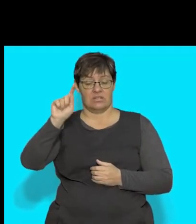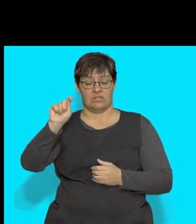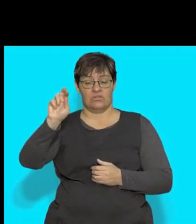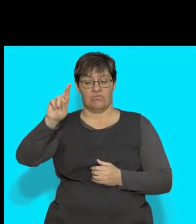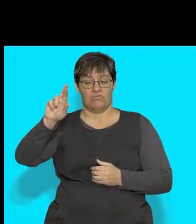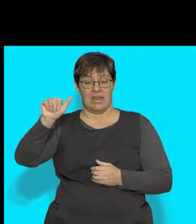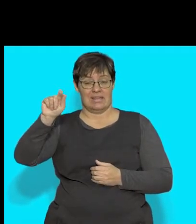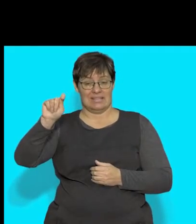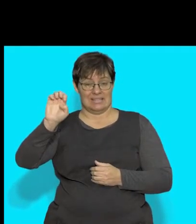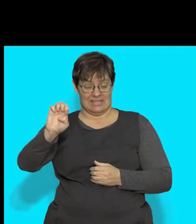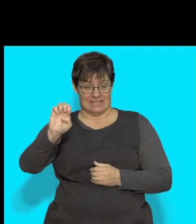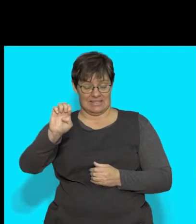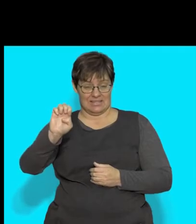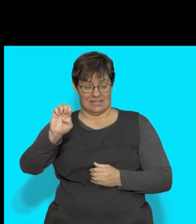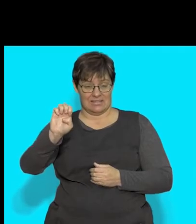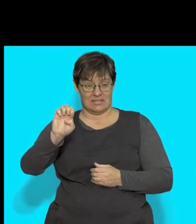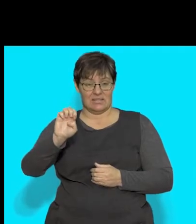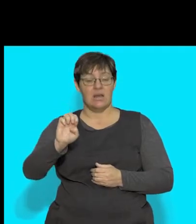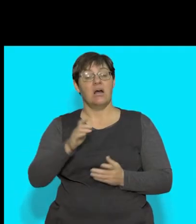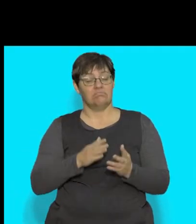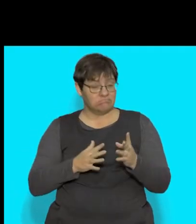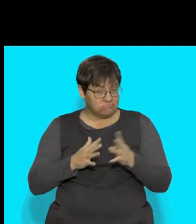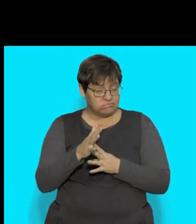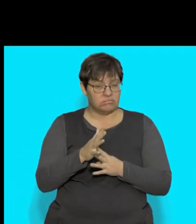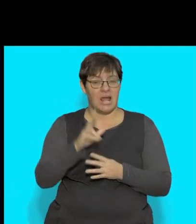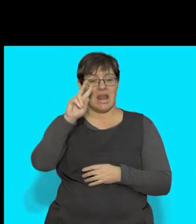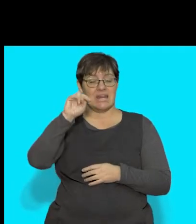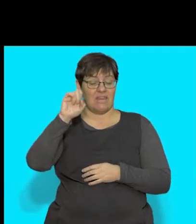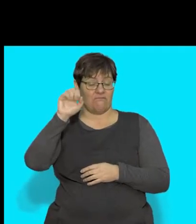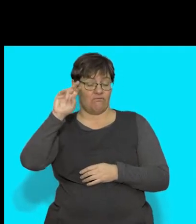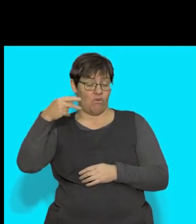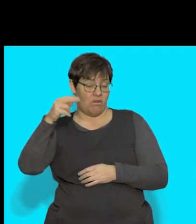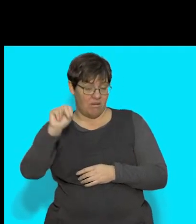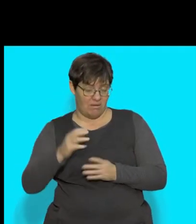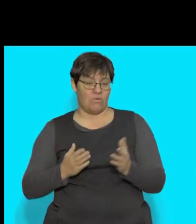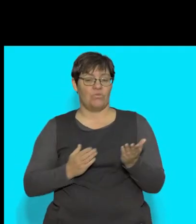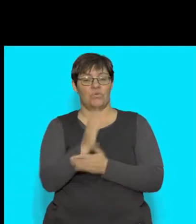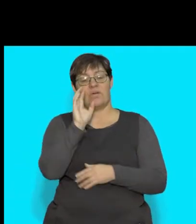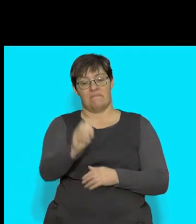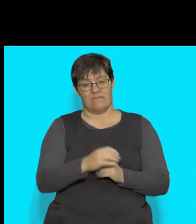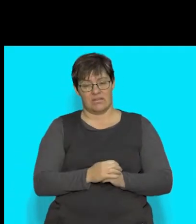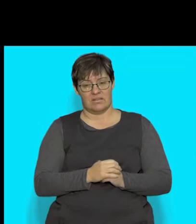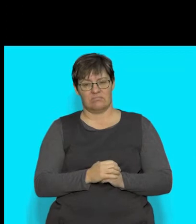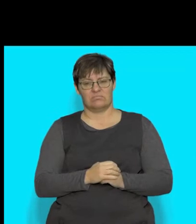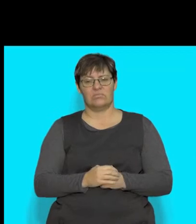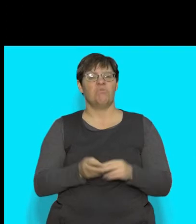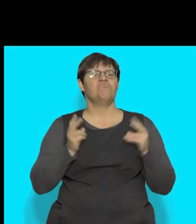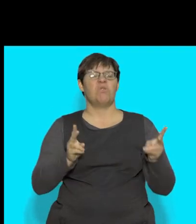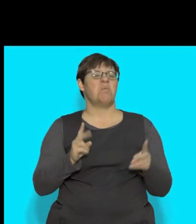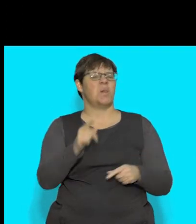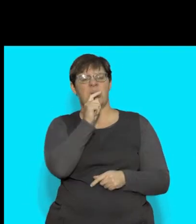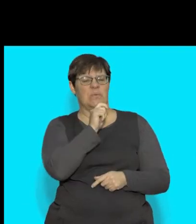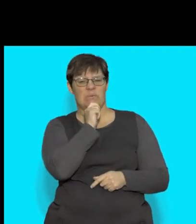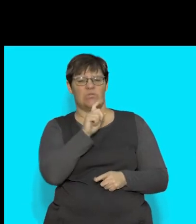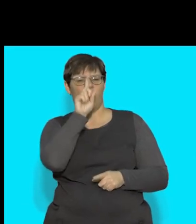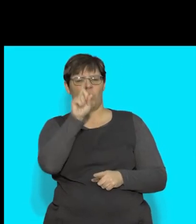filtrate. This is now going to move through the rest of the nephron. Now, we